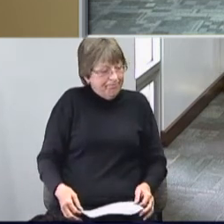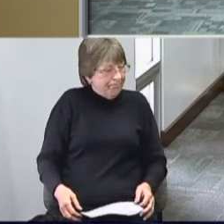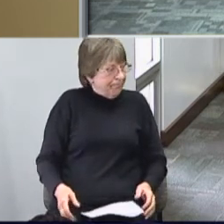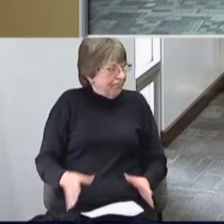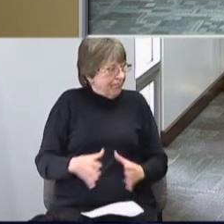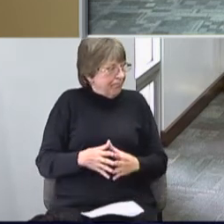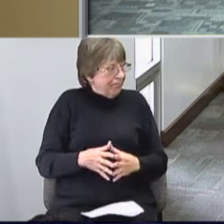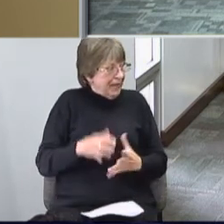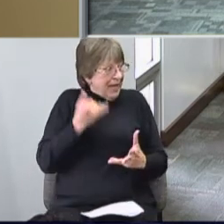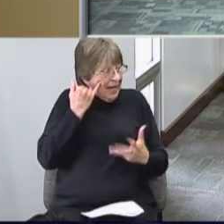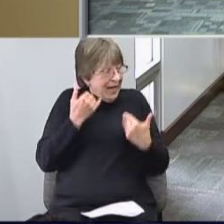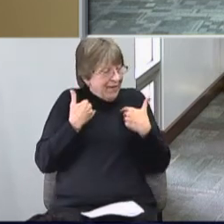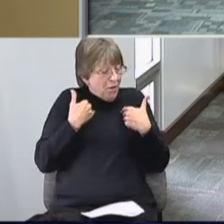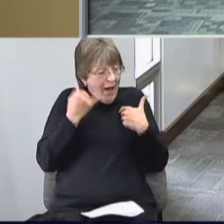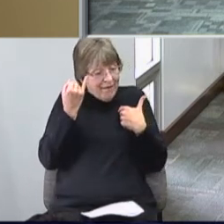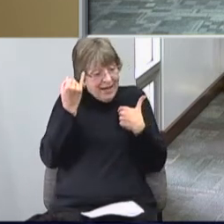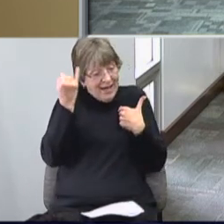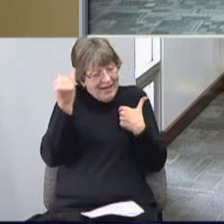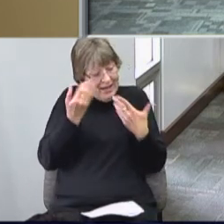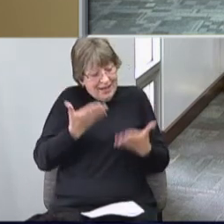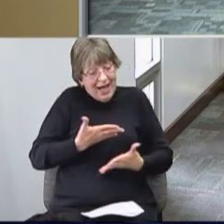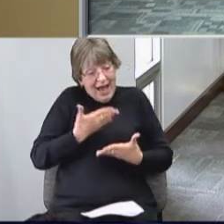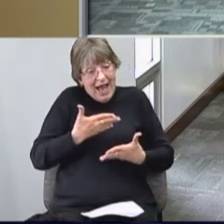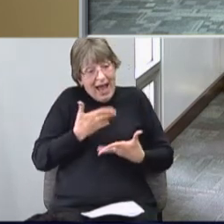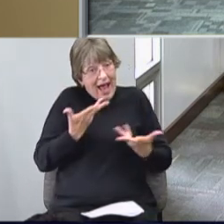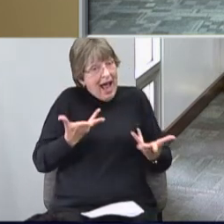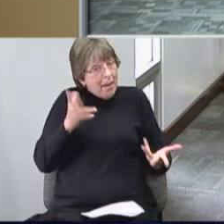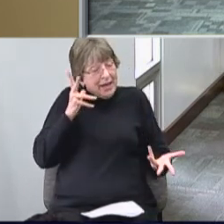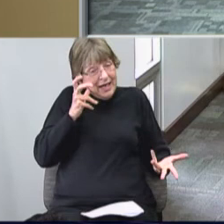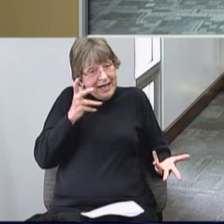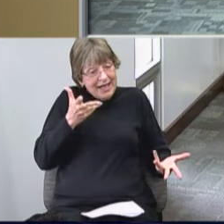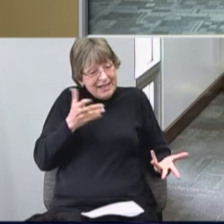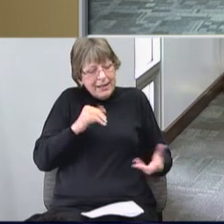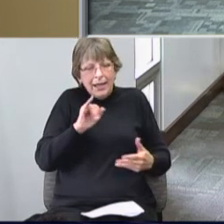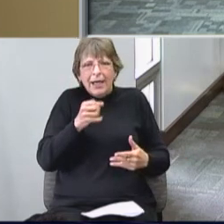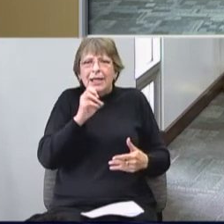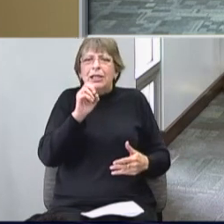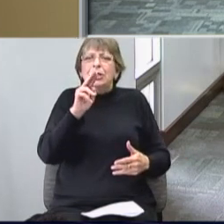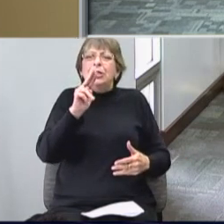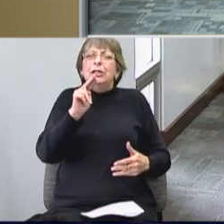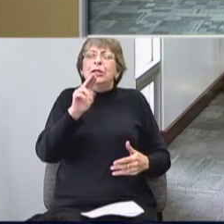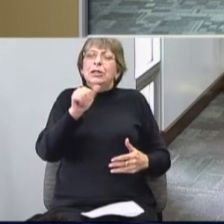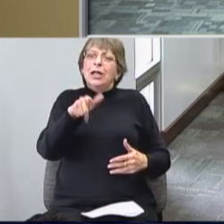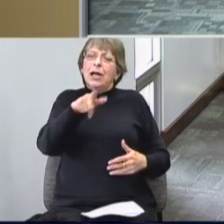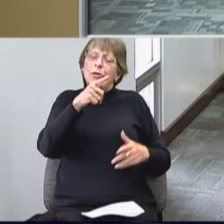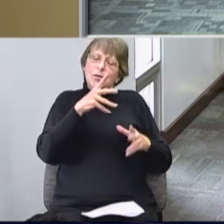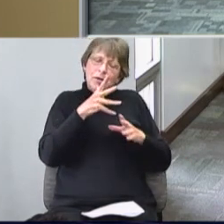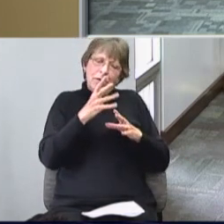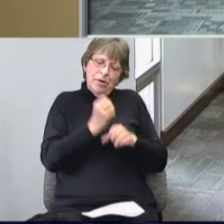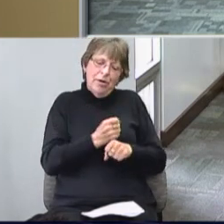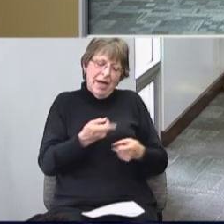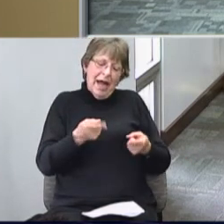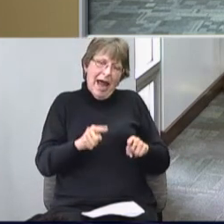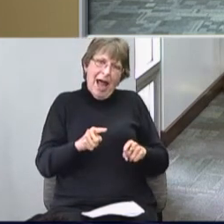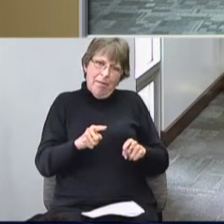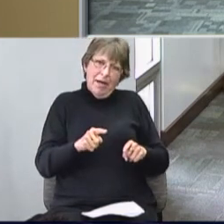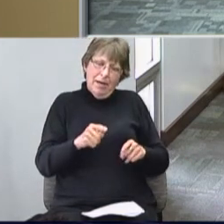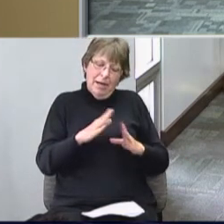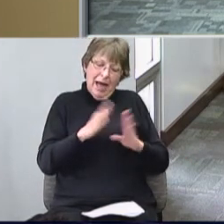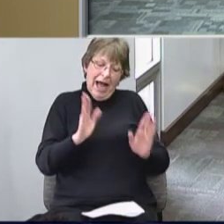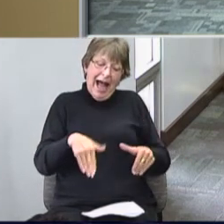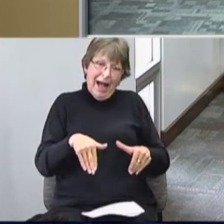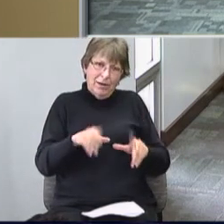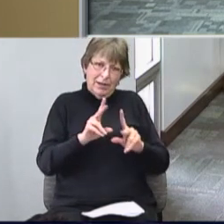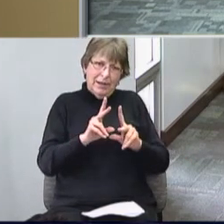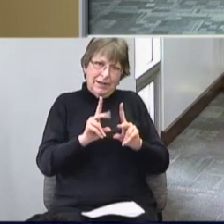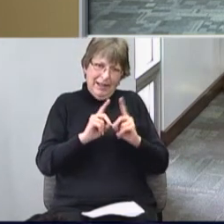But just if you have any ideas, we'd be happy to entertain them. Jana, do you get when a property in the district is